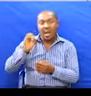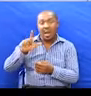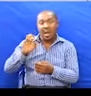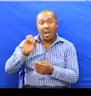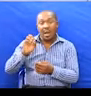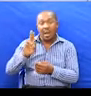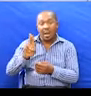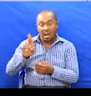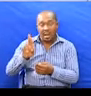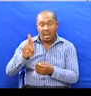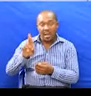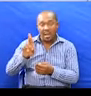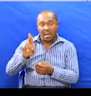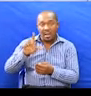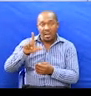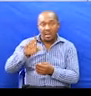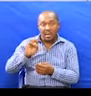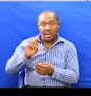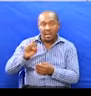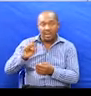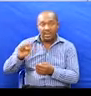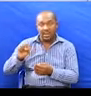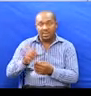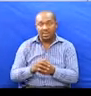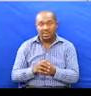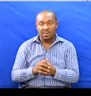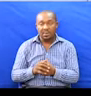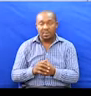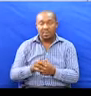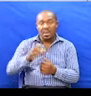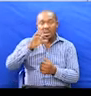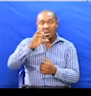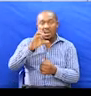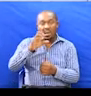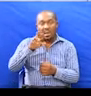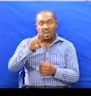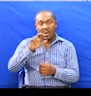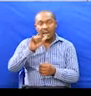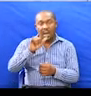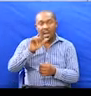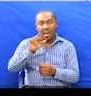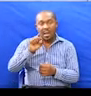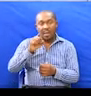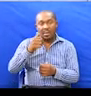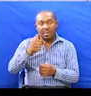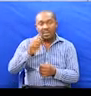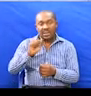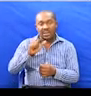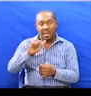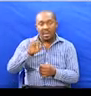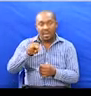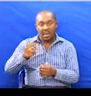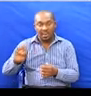Protein has got no color. They are colorless crystalline. You cannot say protein is blue in color. You cannot say protein is white in